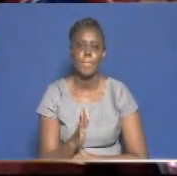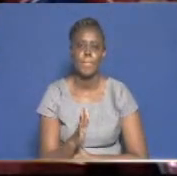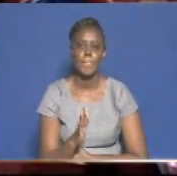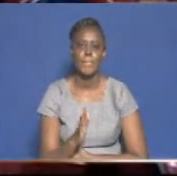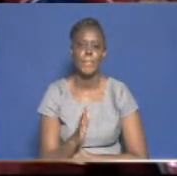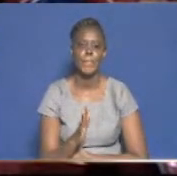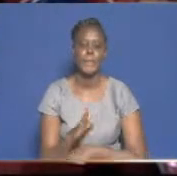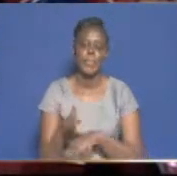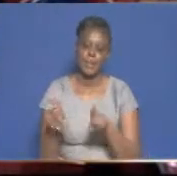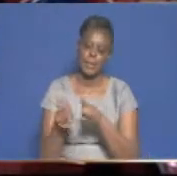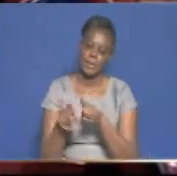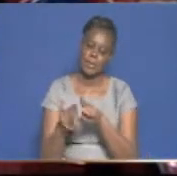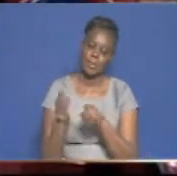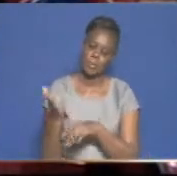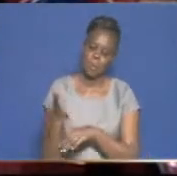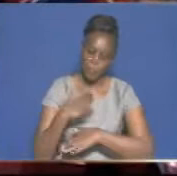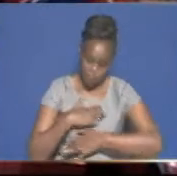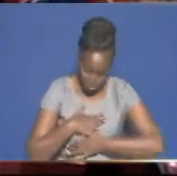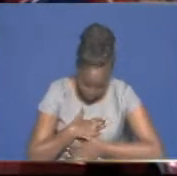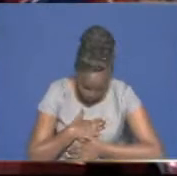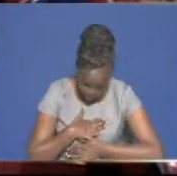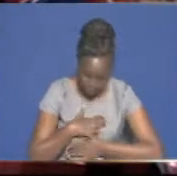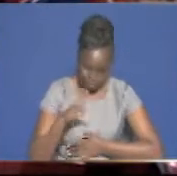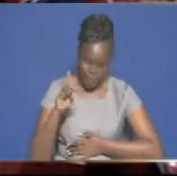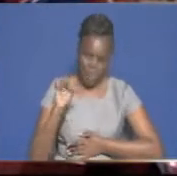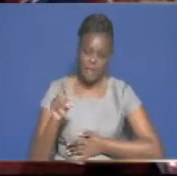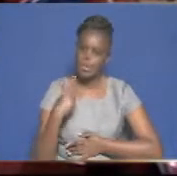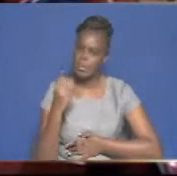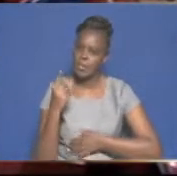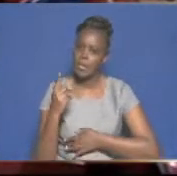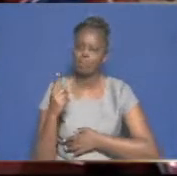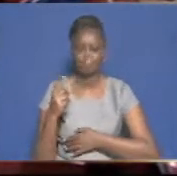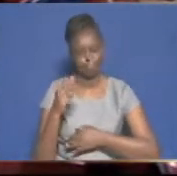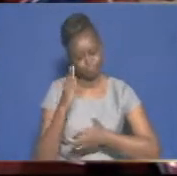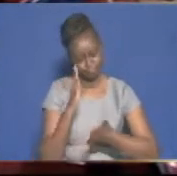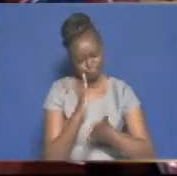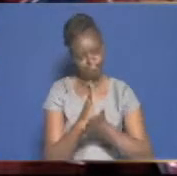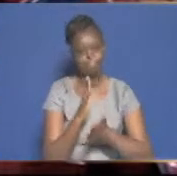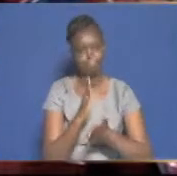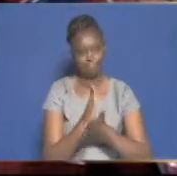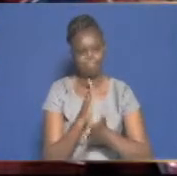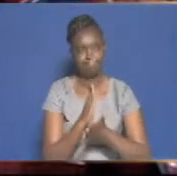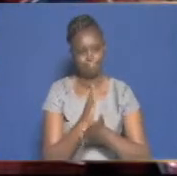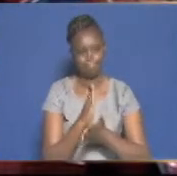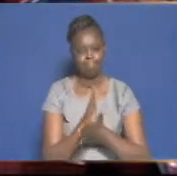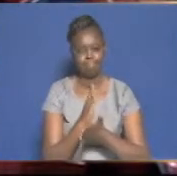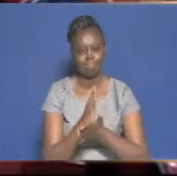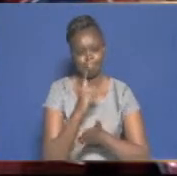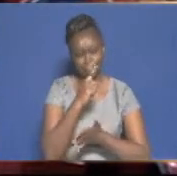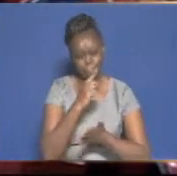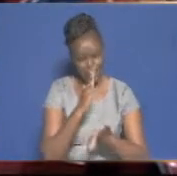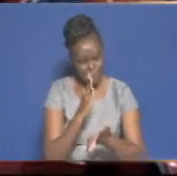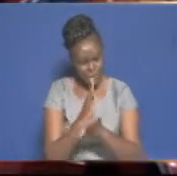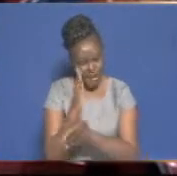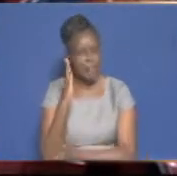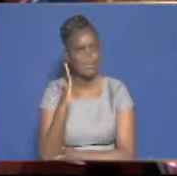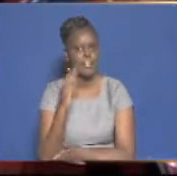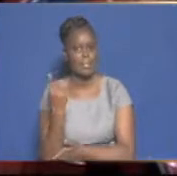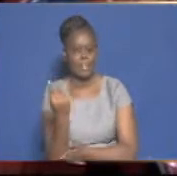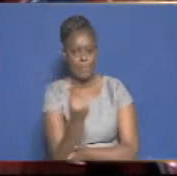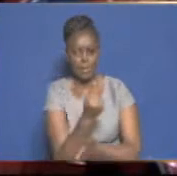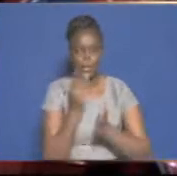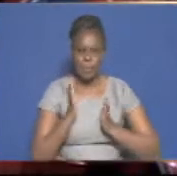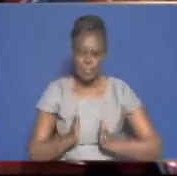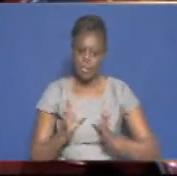Like my colleague, Honorable Badi, has said, it's obviously the right of every Kenyan to